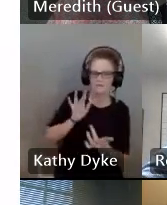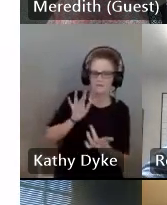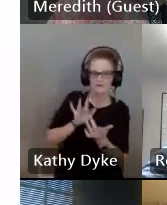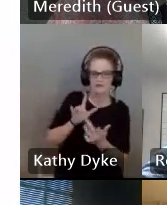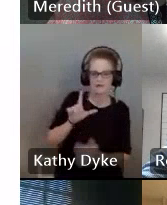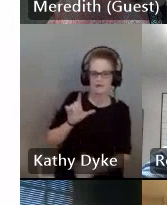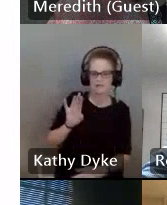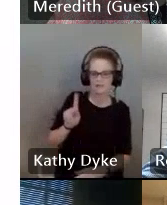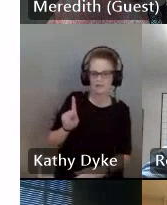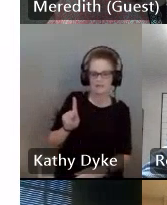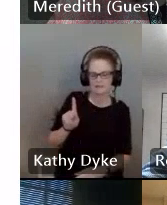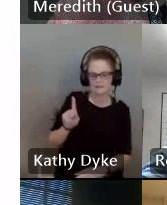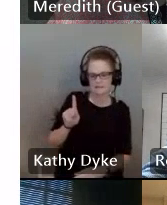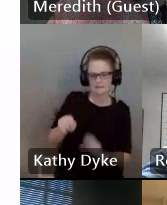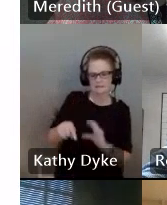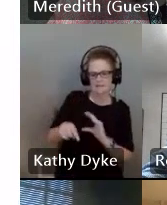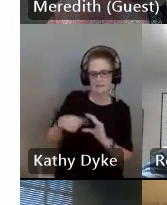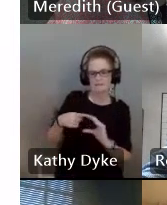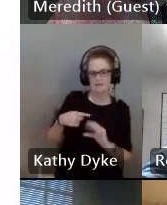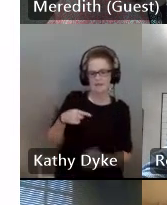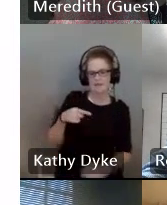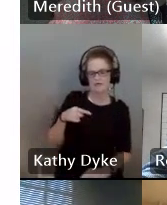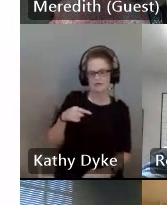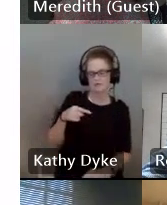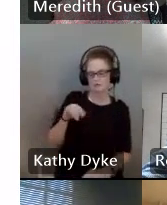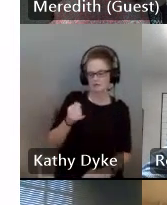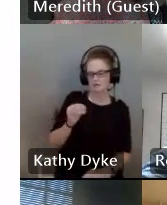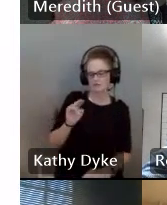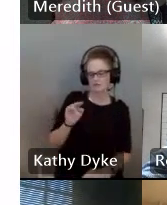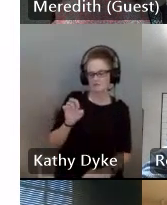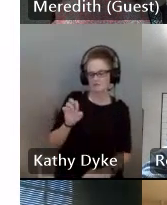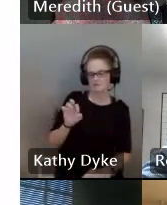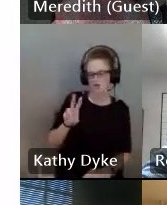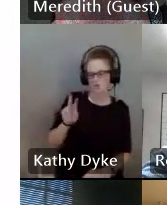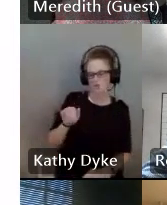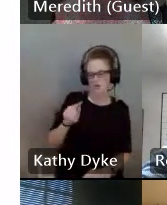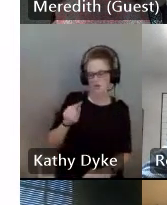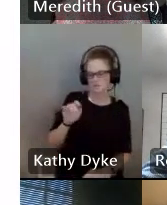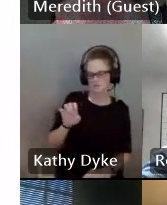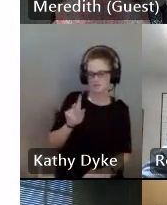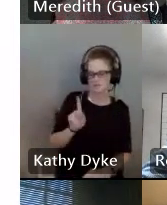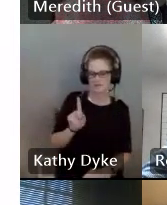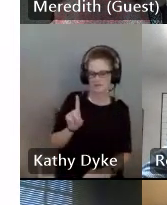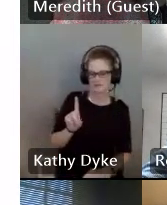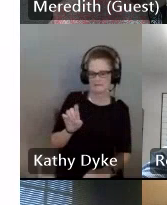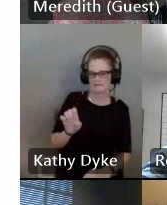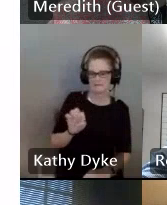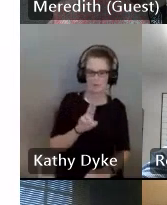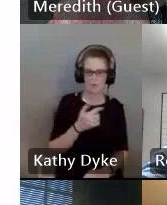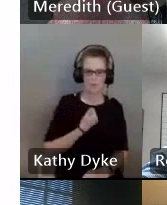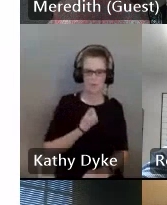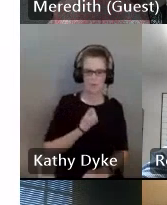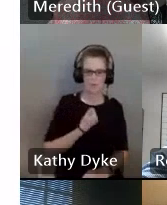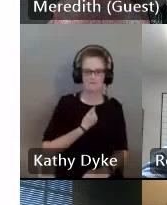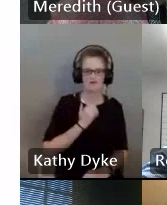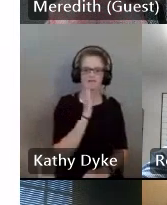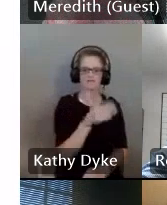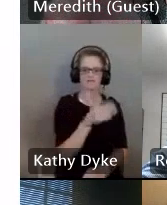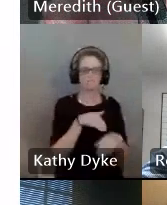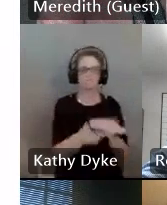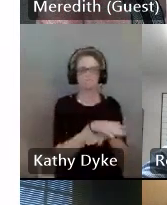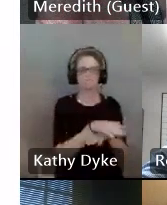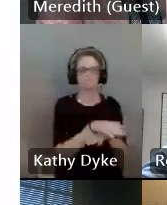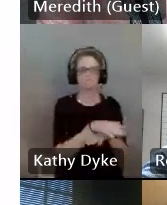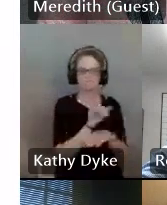please email Jennifer White at KDE or myself, and we will send them the